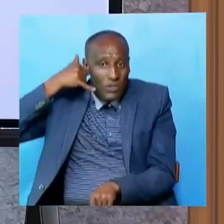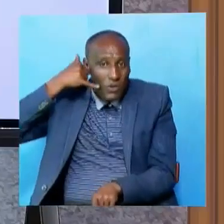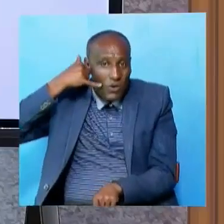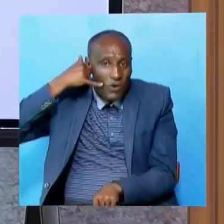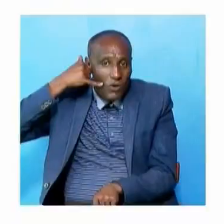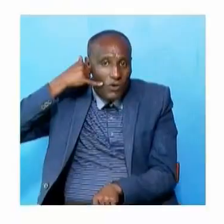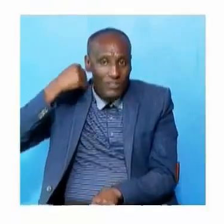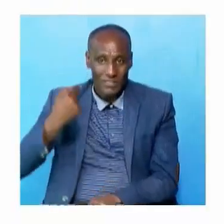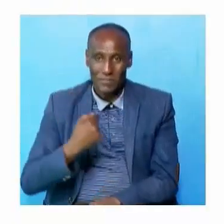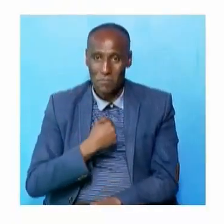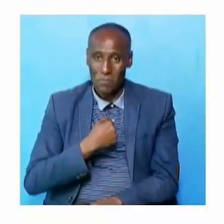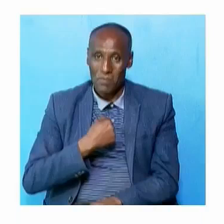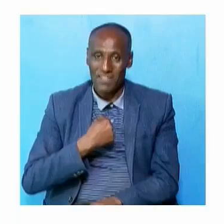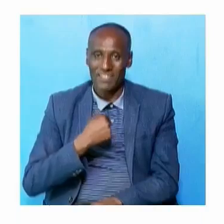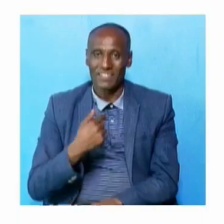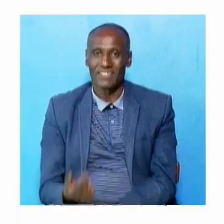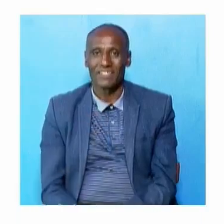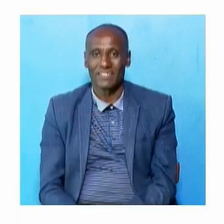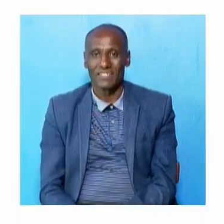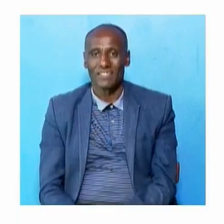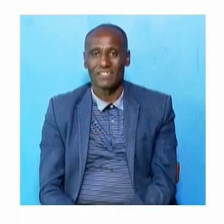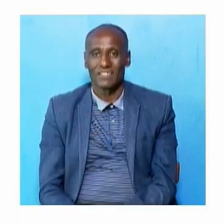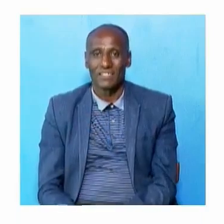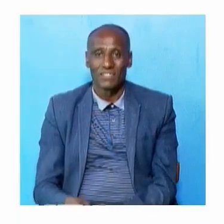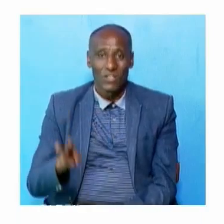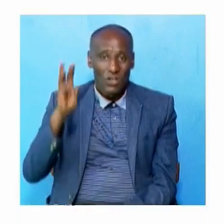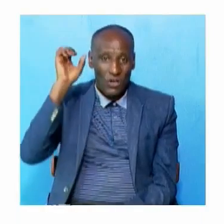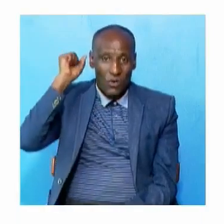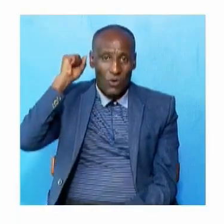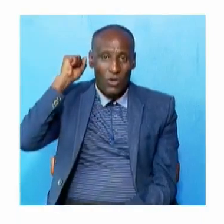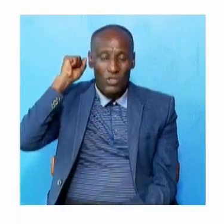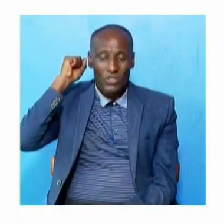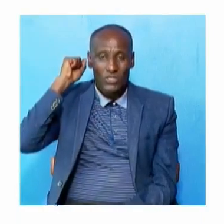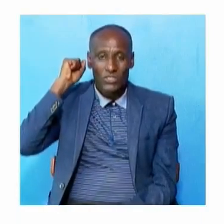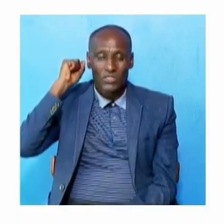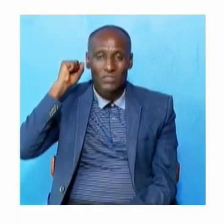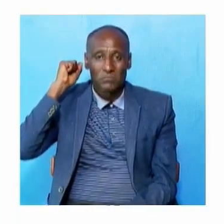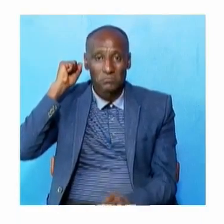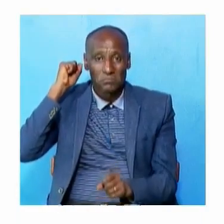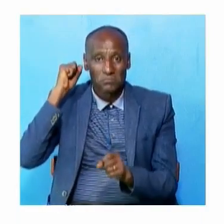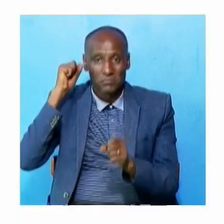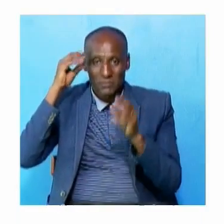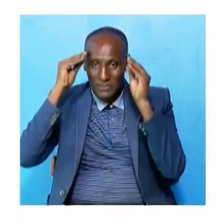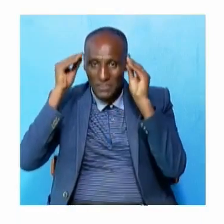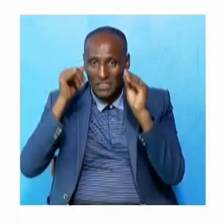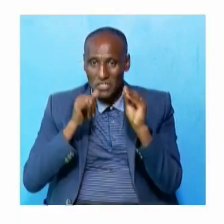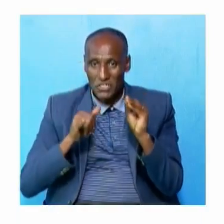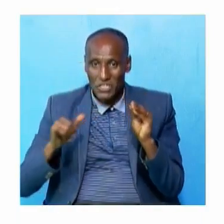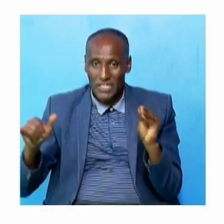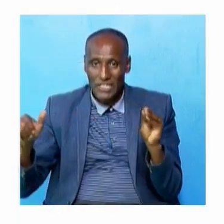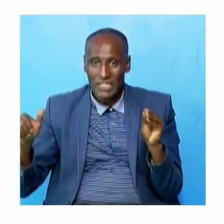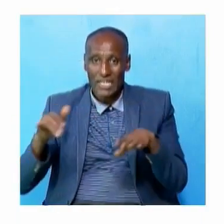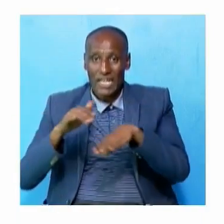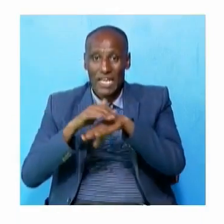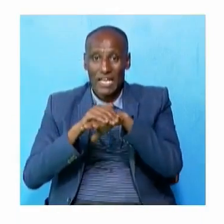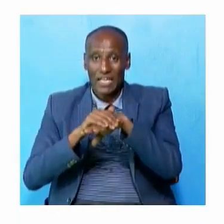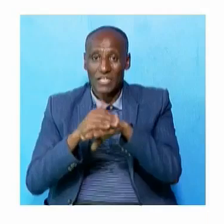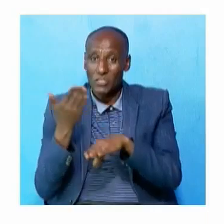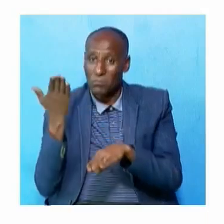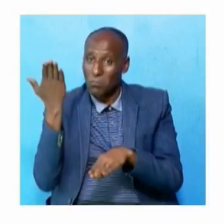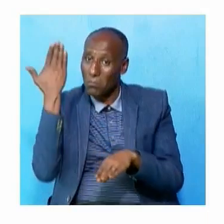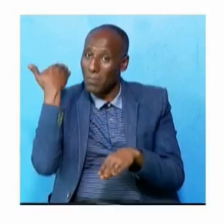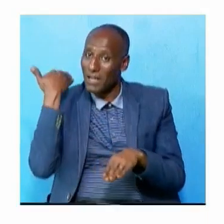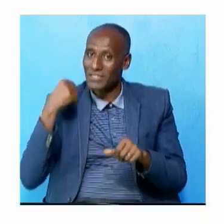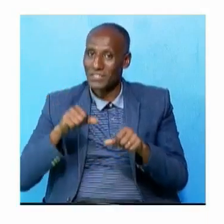Yes? Was teaching English. This is what? The past continuous. Past